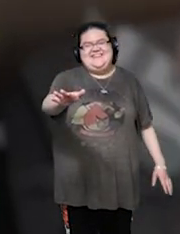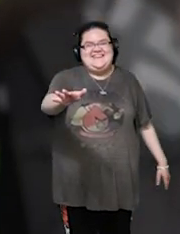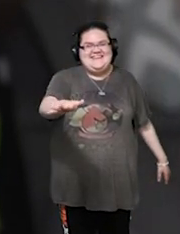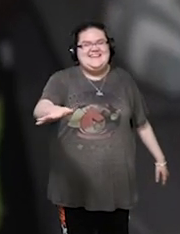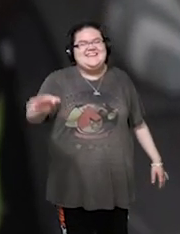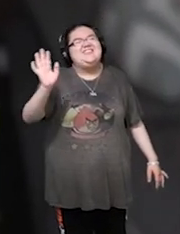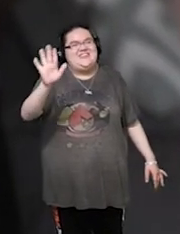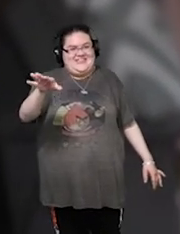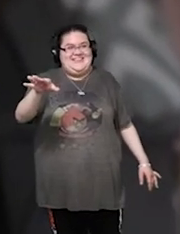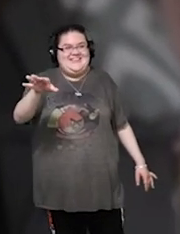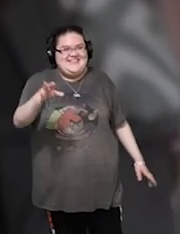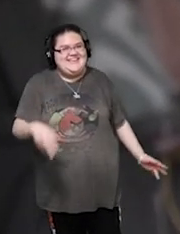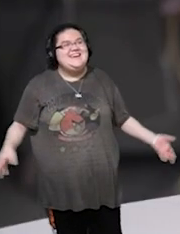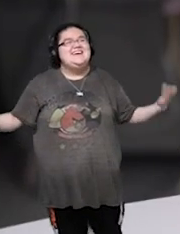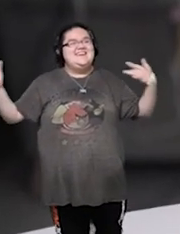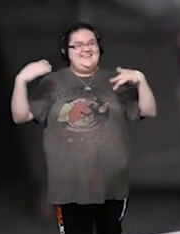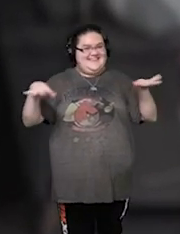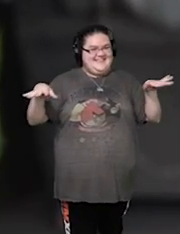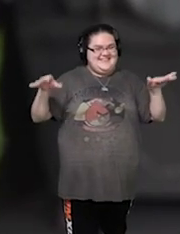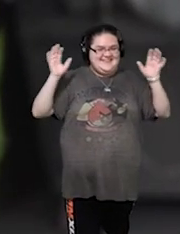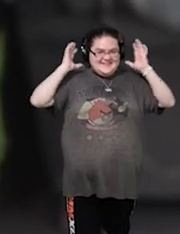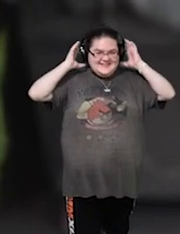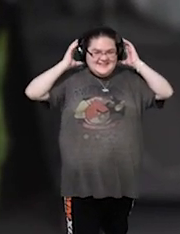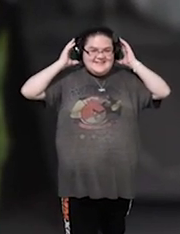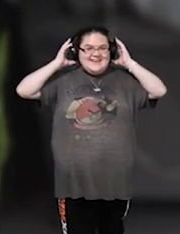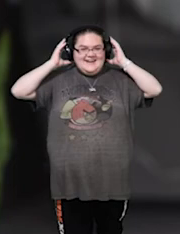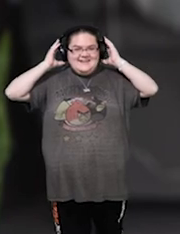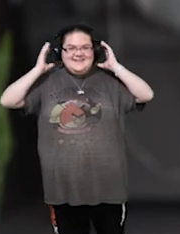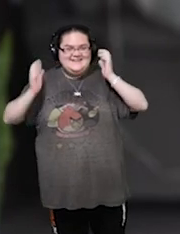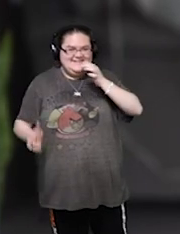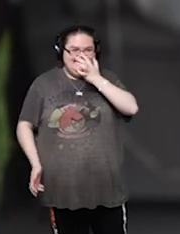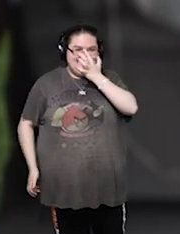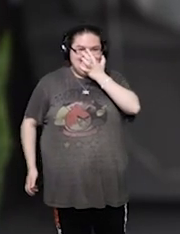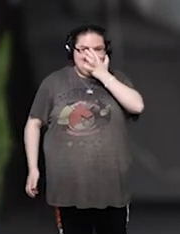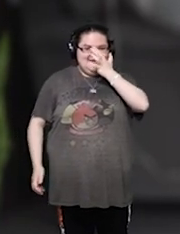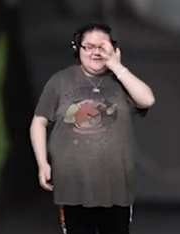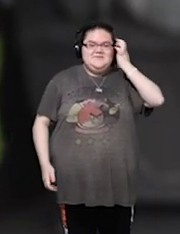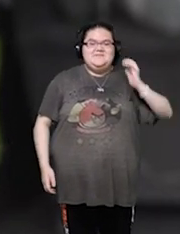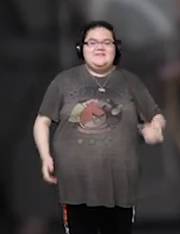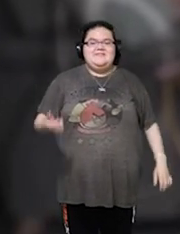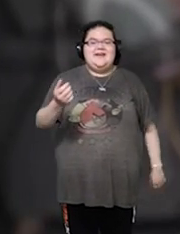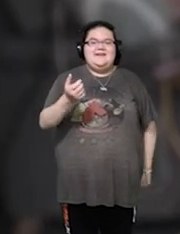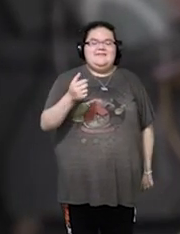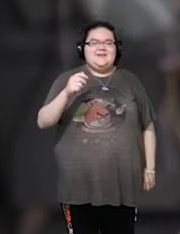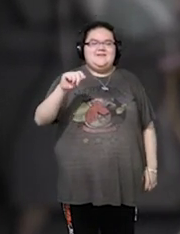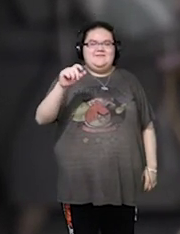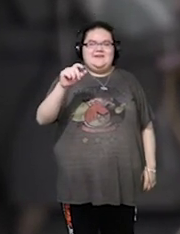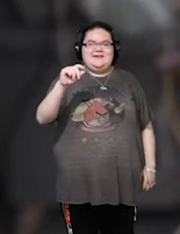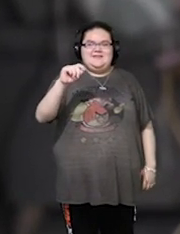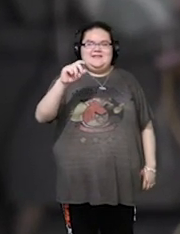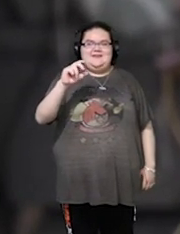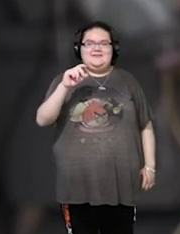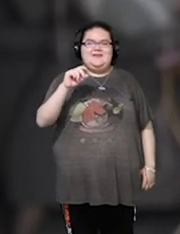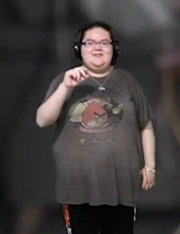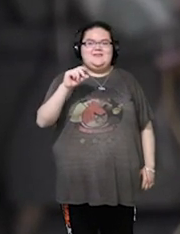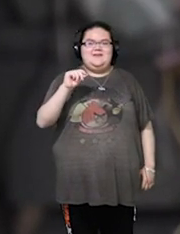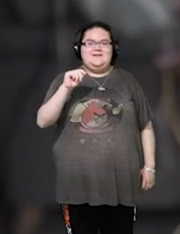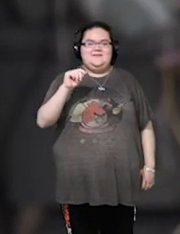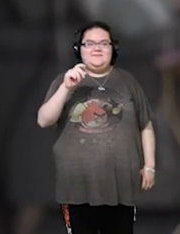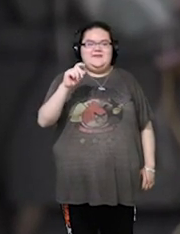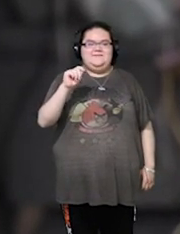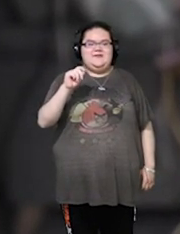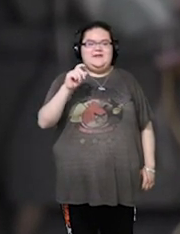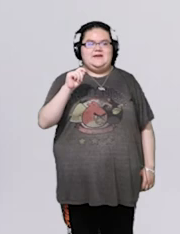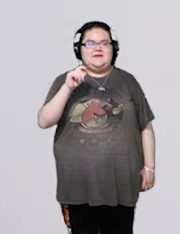You're too in, Josh, calm down. What do you think the cost, like the price difference is? It's a pound. Okay, yeah, it's a pound. Yeah. It's like £9. Well, that pounds. And I was like, when you did the little one.